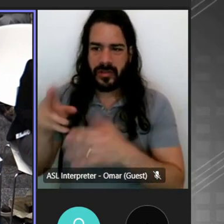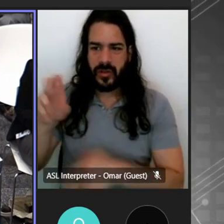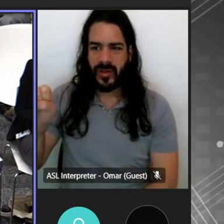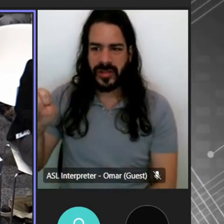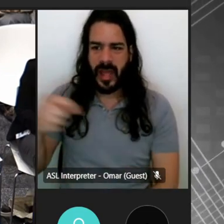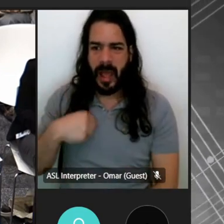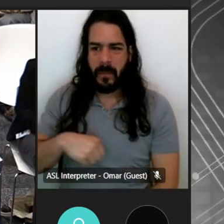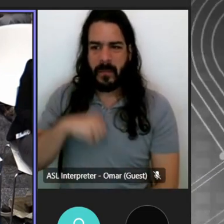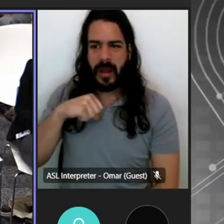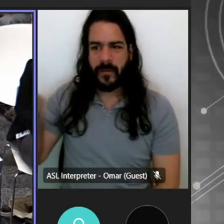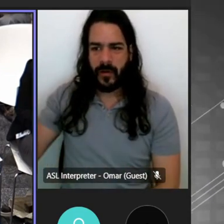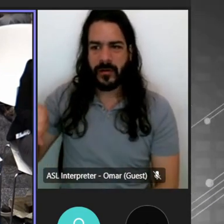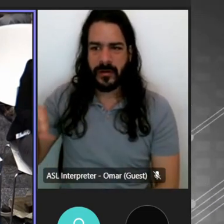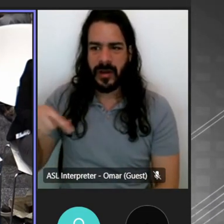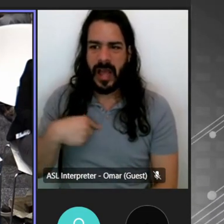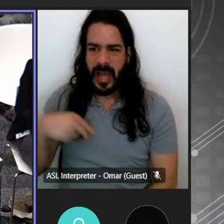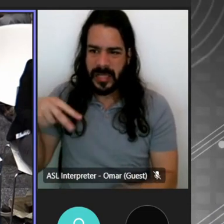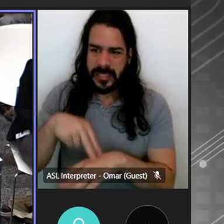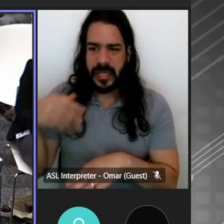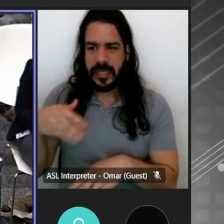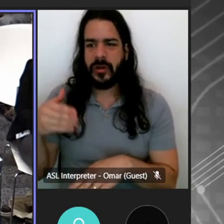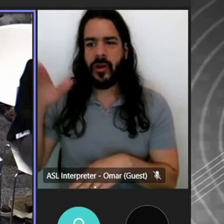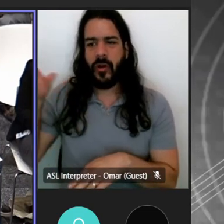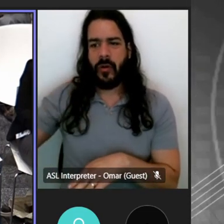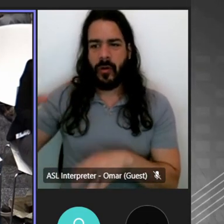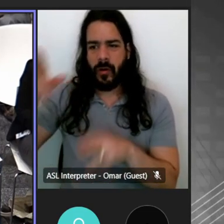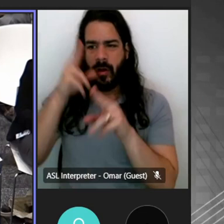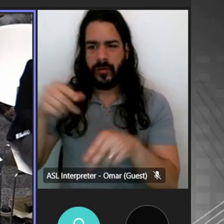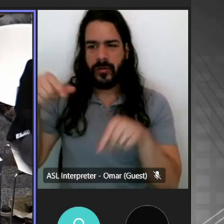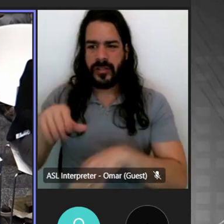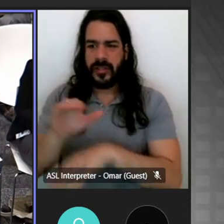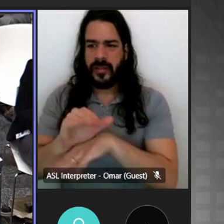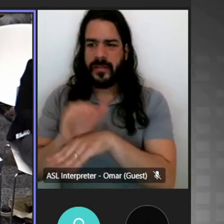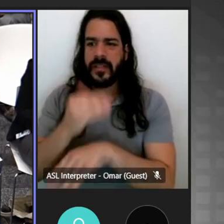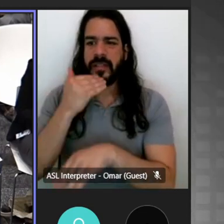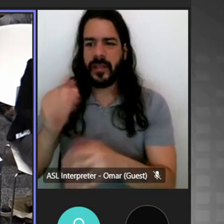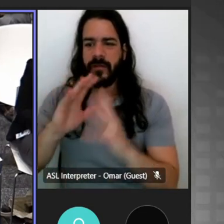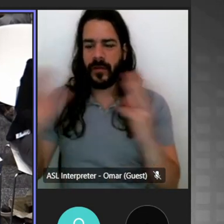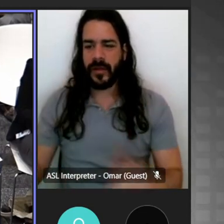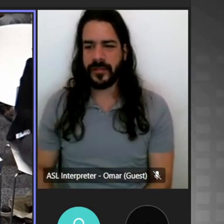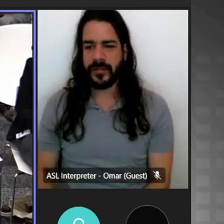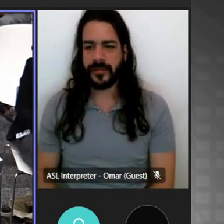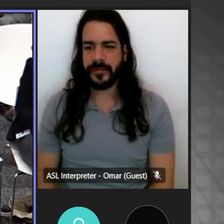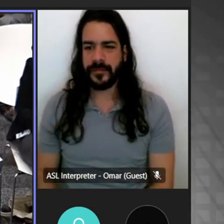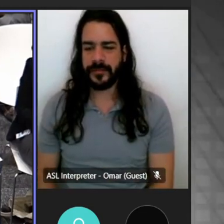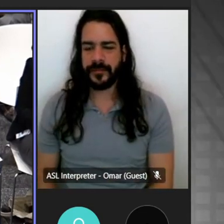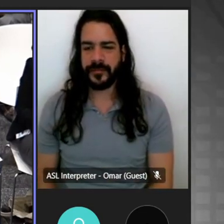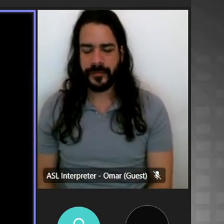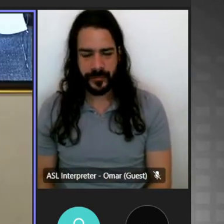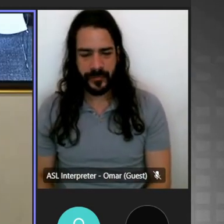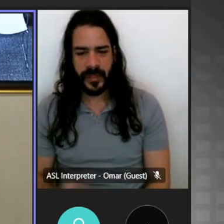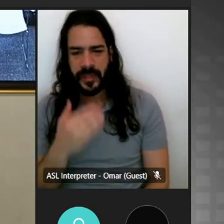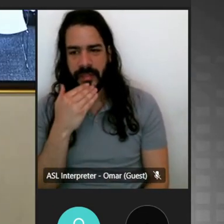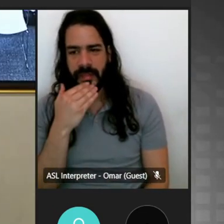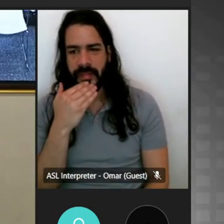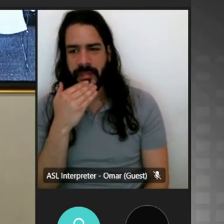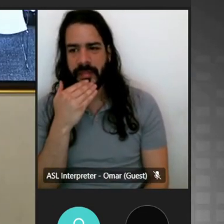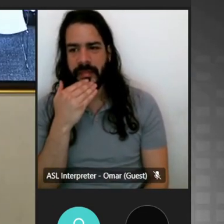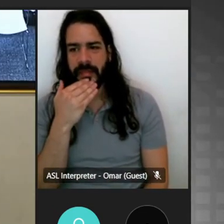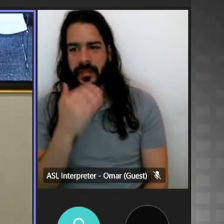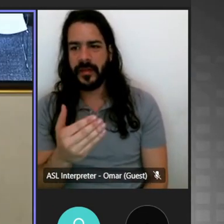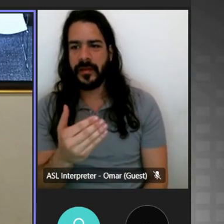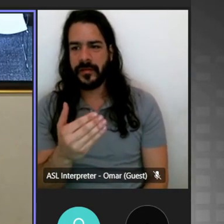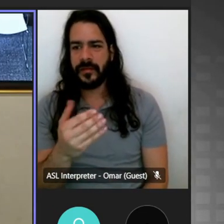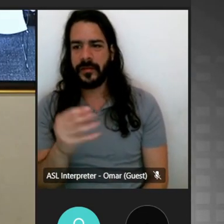of her, and I stand here in her honor this evening. Thank you very much. Thank you, Mr. Torres, for